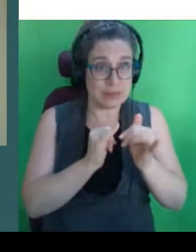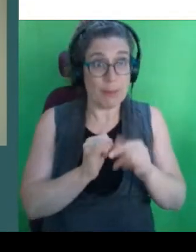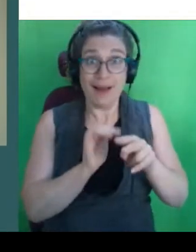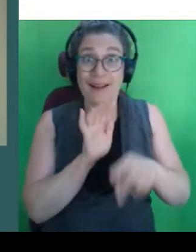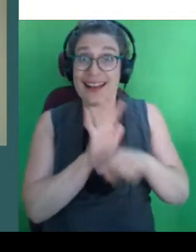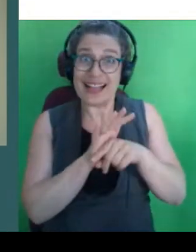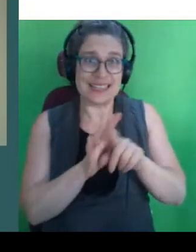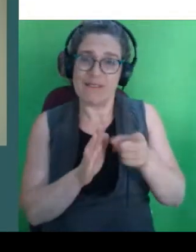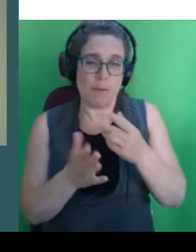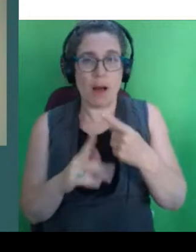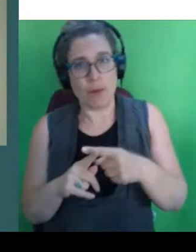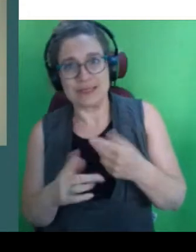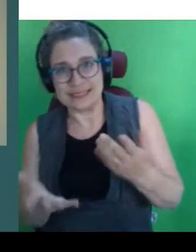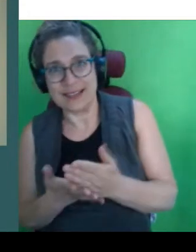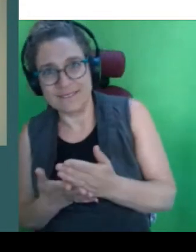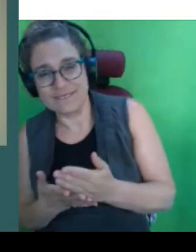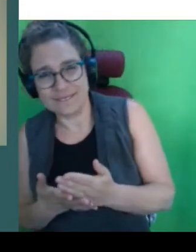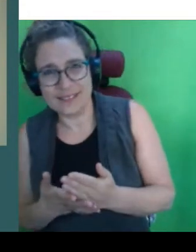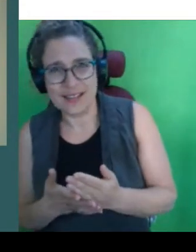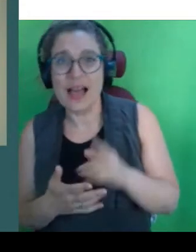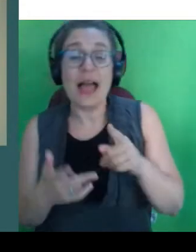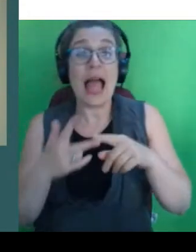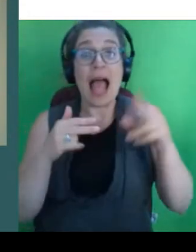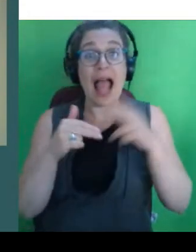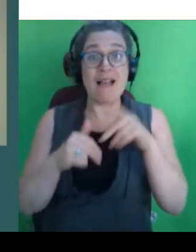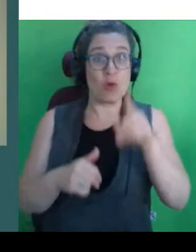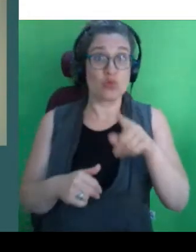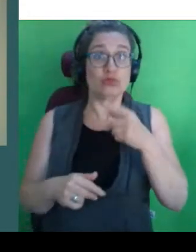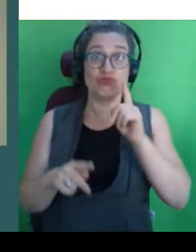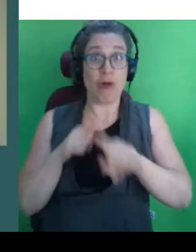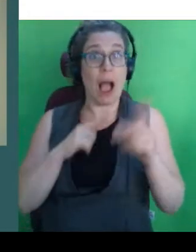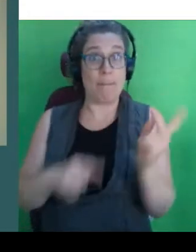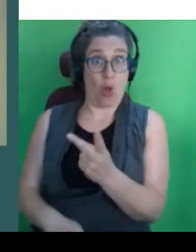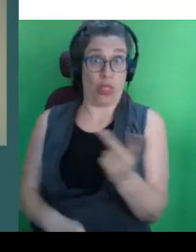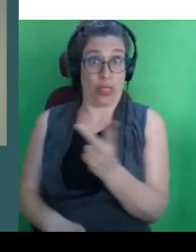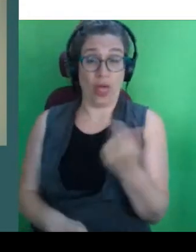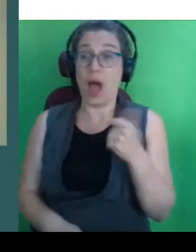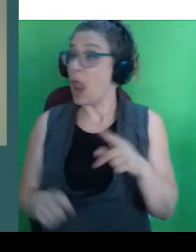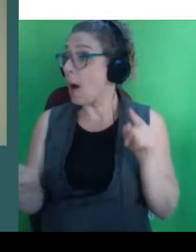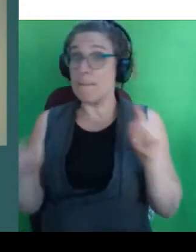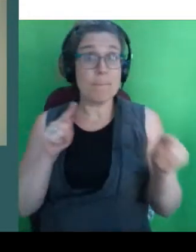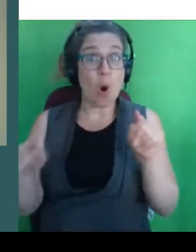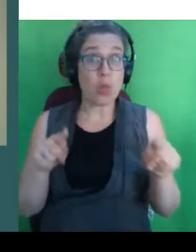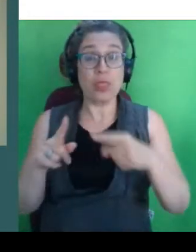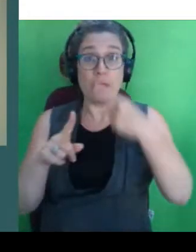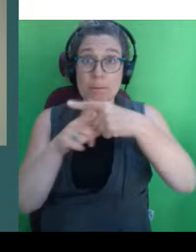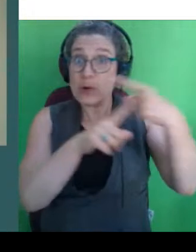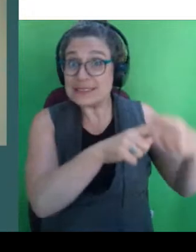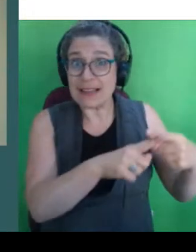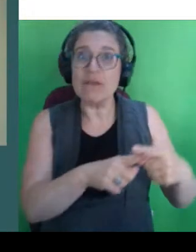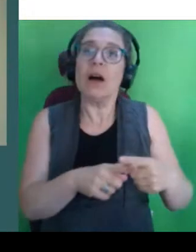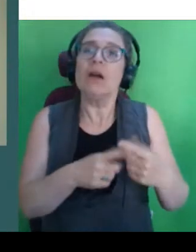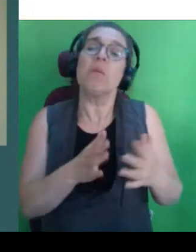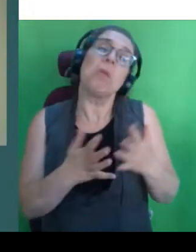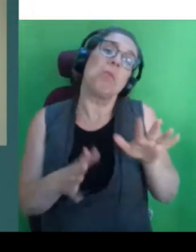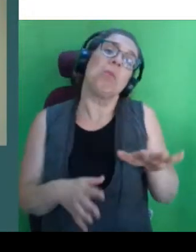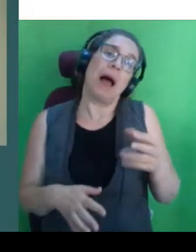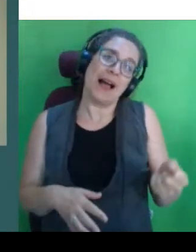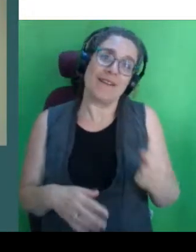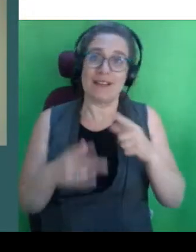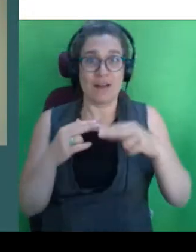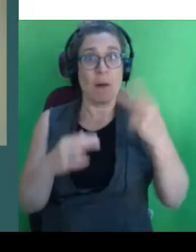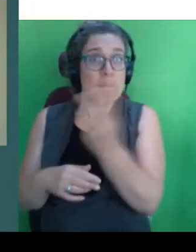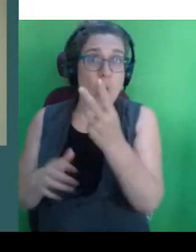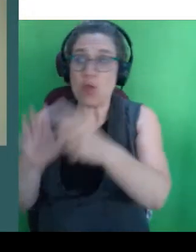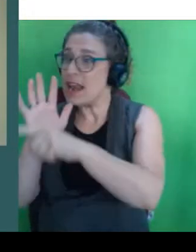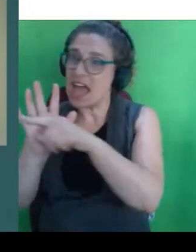agreement, that's more convincing for allergy. If they're both negative, more convincing it isn't there. Difference of opinion between the two,